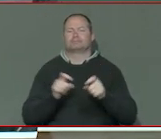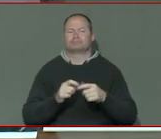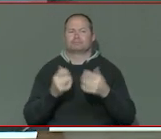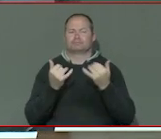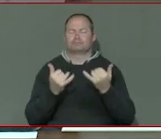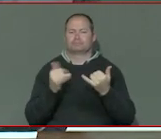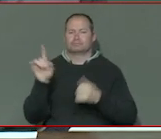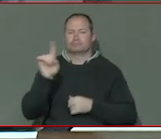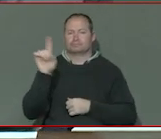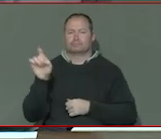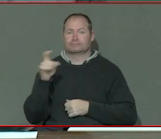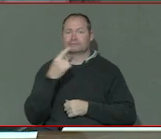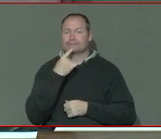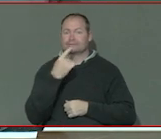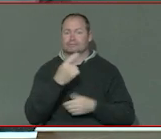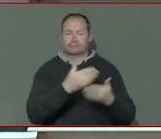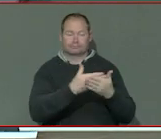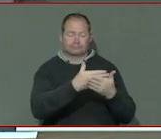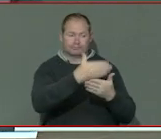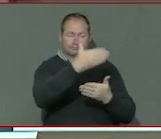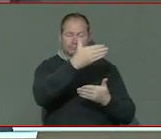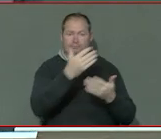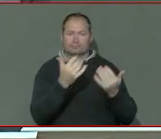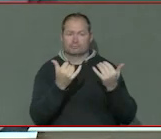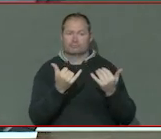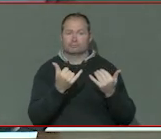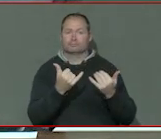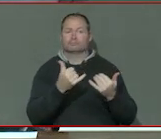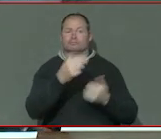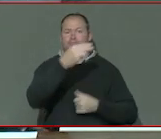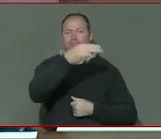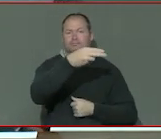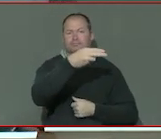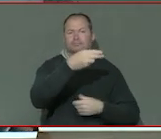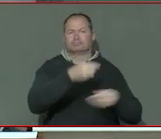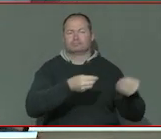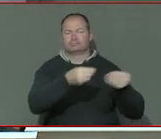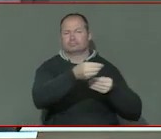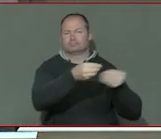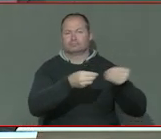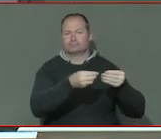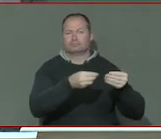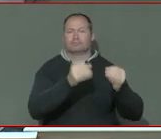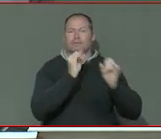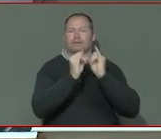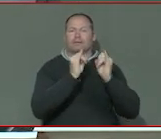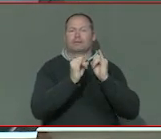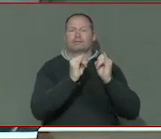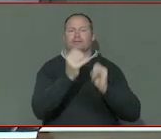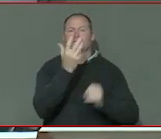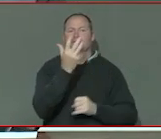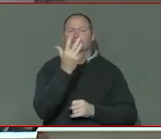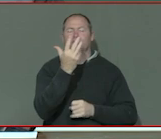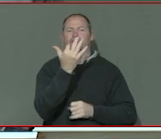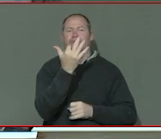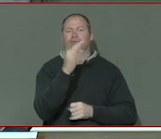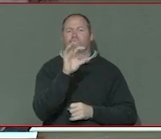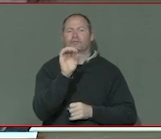Suppliers reflects that Ace Traders owes them 11,390. So who are we?